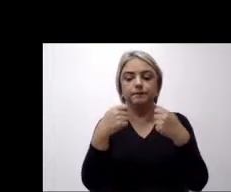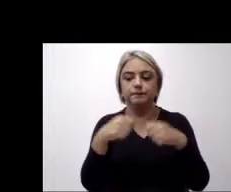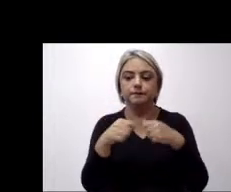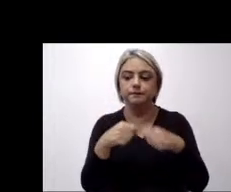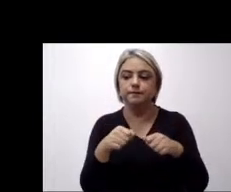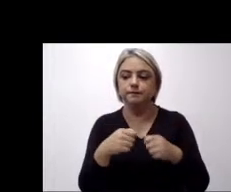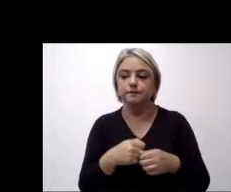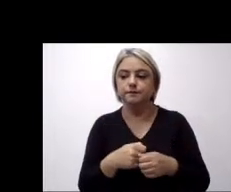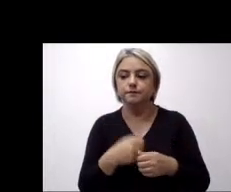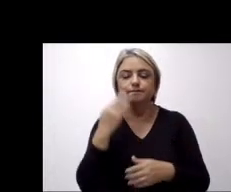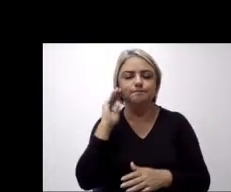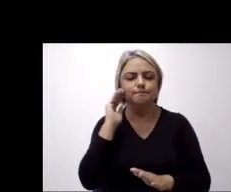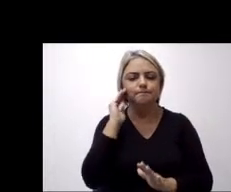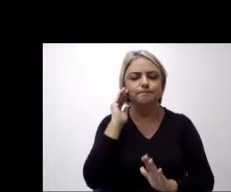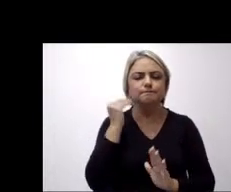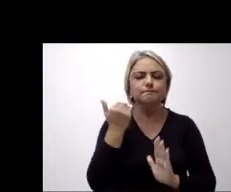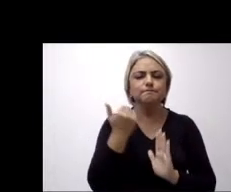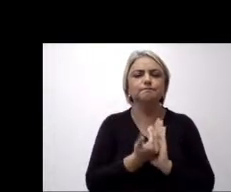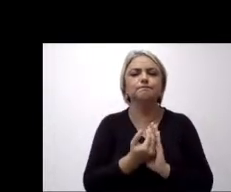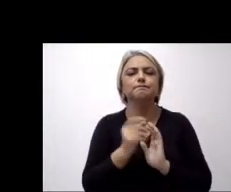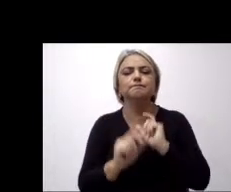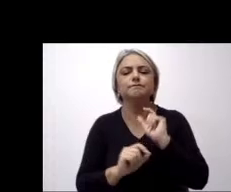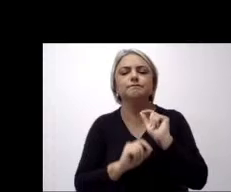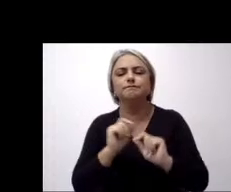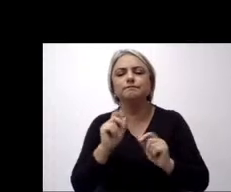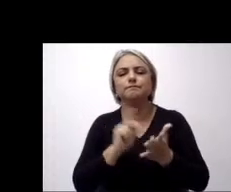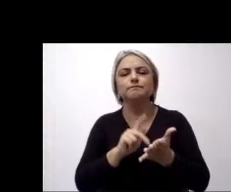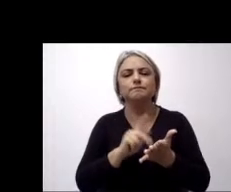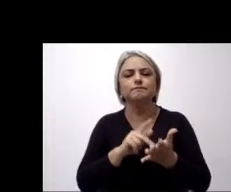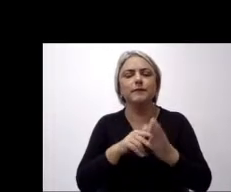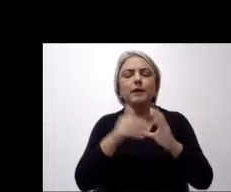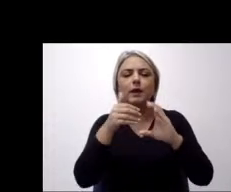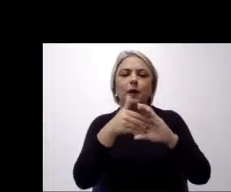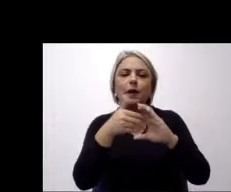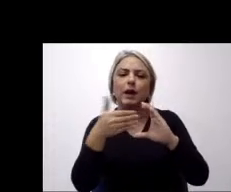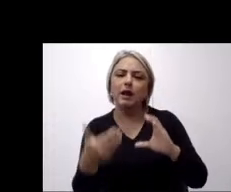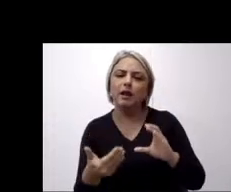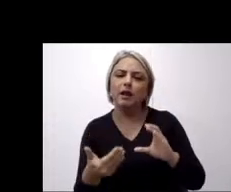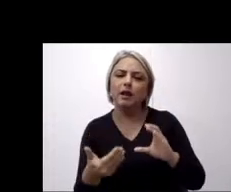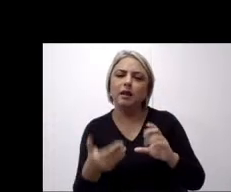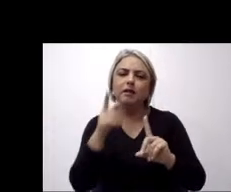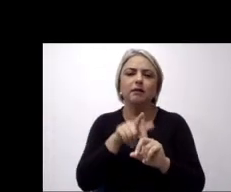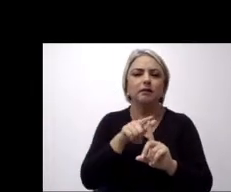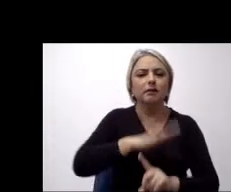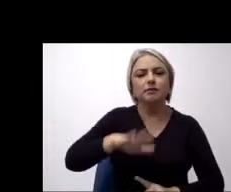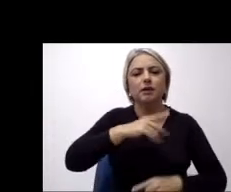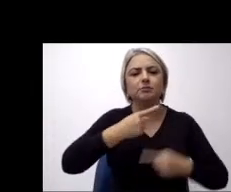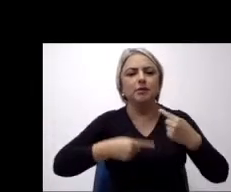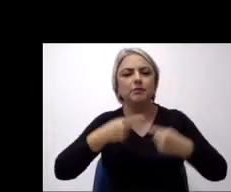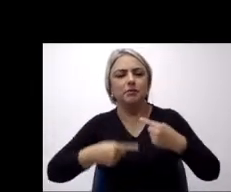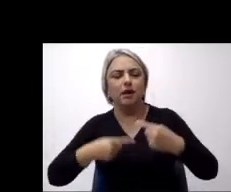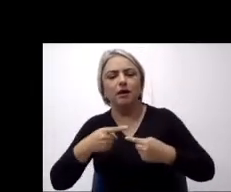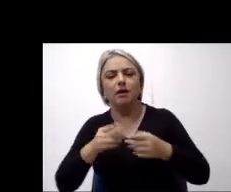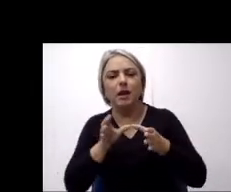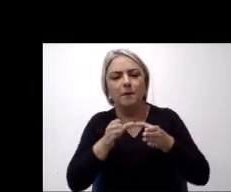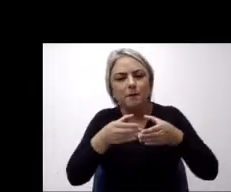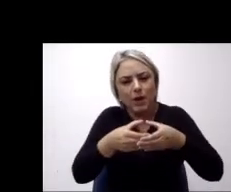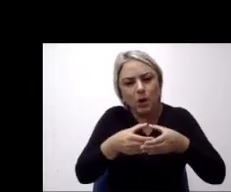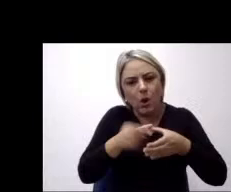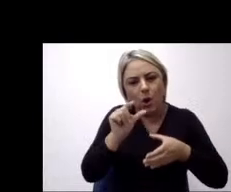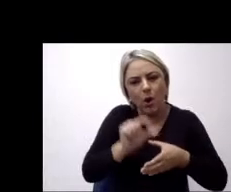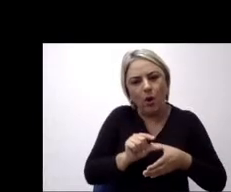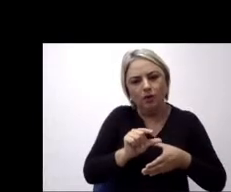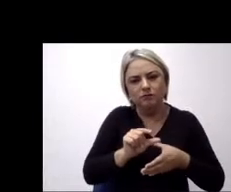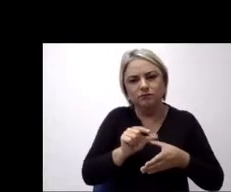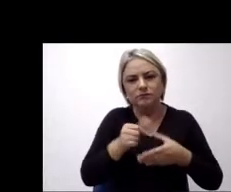understand what exactly characterizes this kind of space of debate, which is more micro, what I evoke. I identify 3